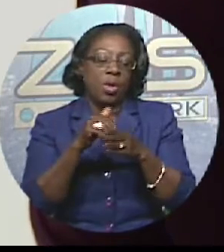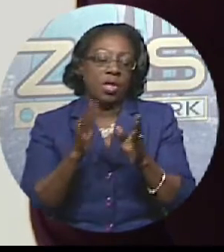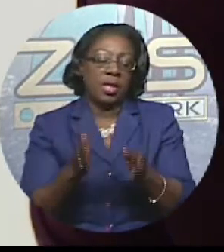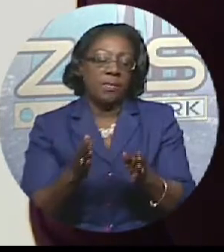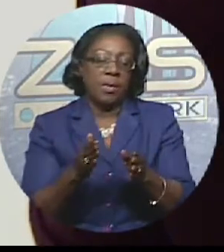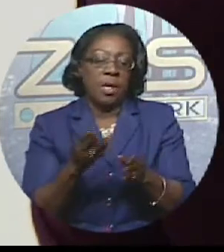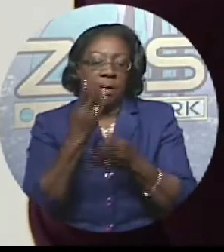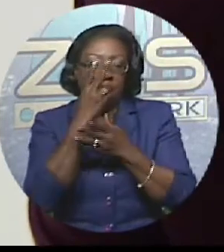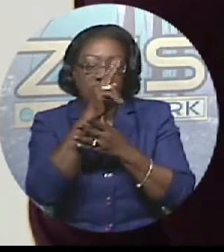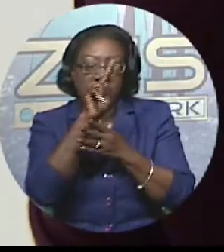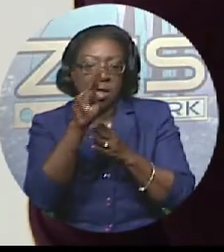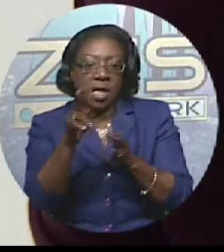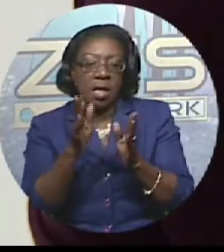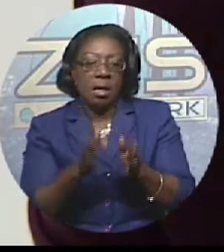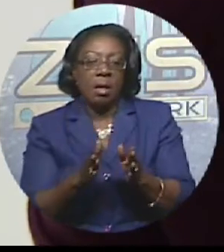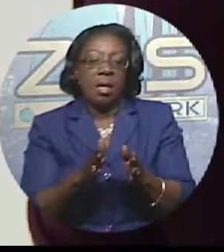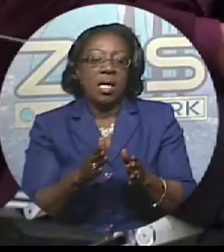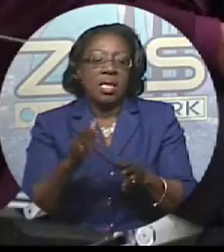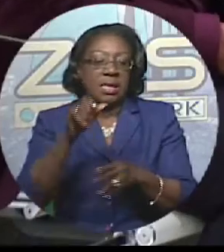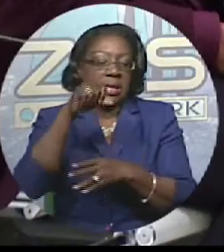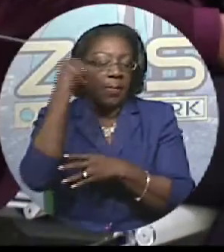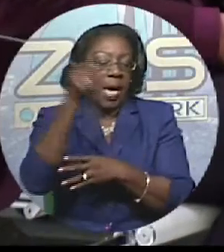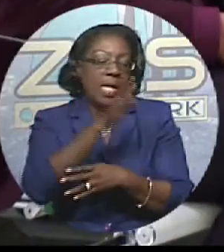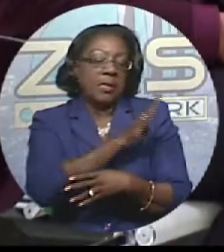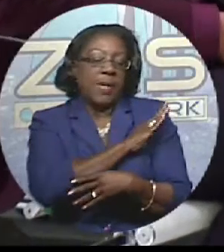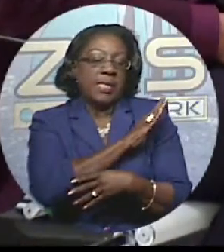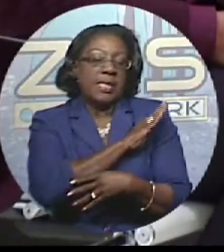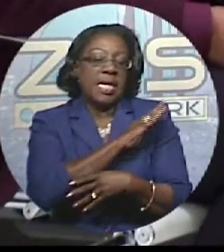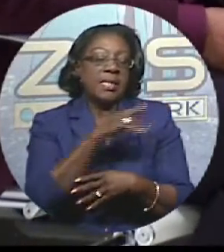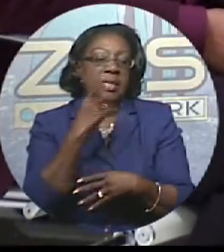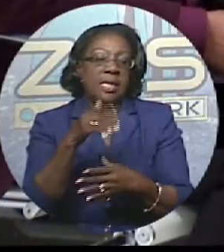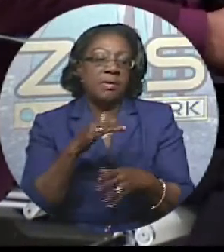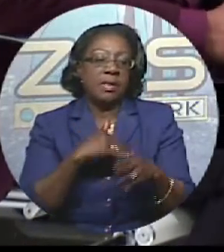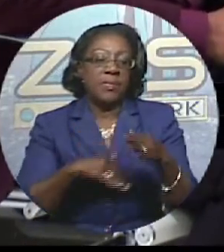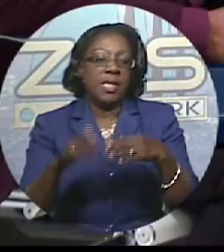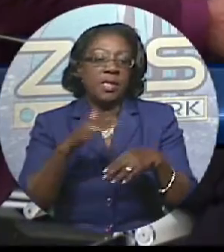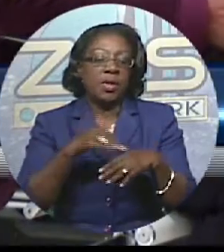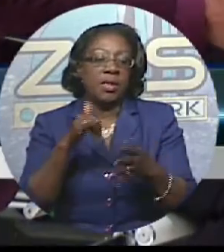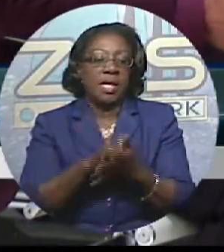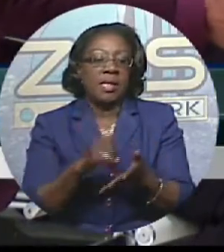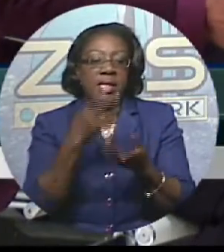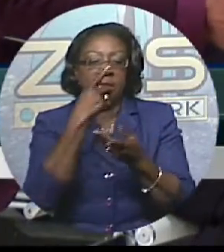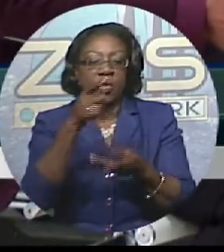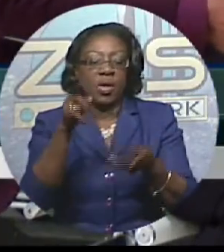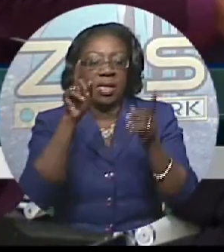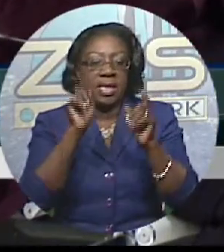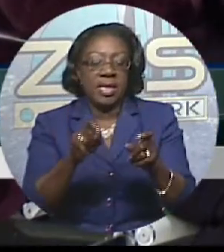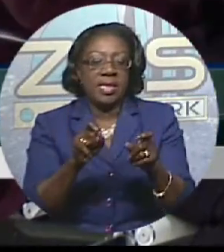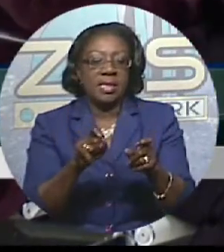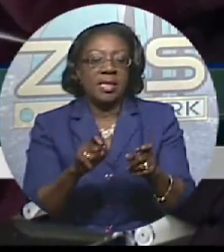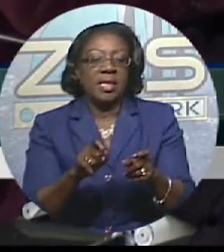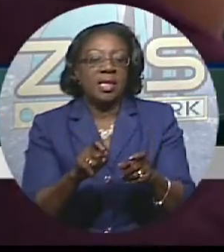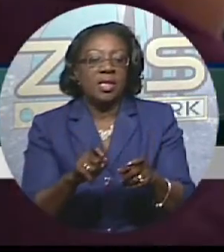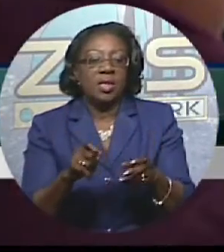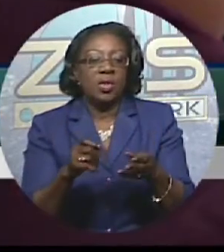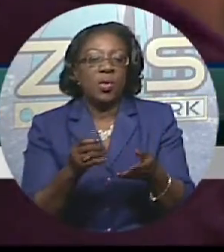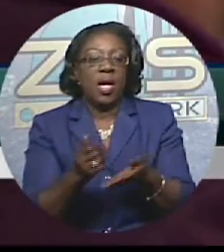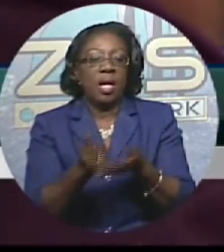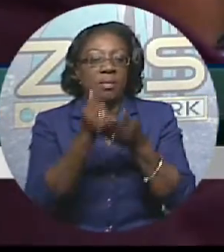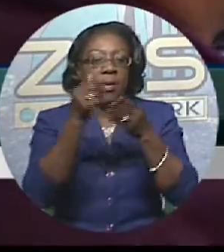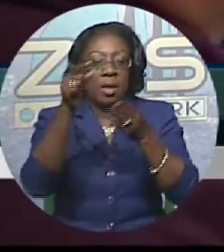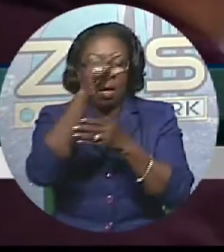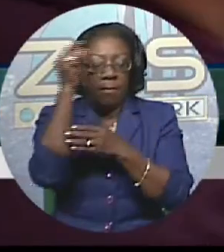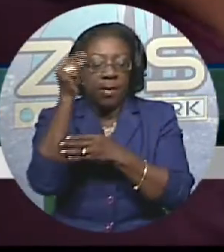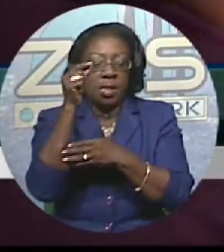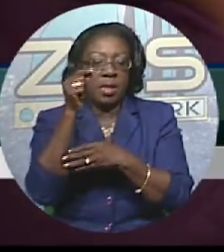the Own Your Bahamas initiative, Sebas Bastien, says it was based on that premise that he saw the need to supplement what government was doing and